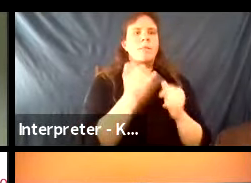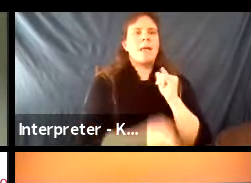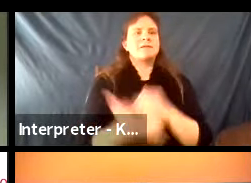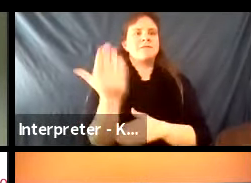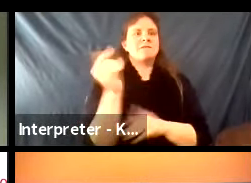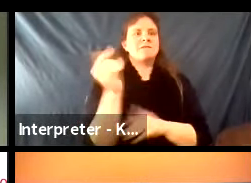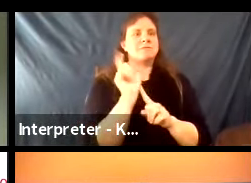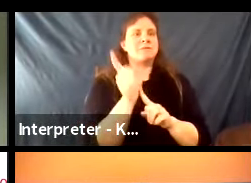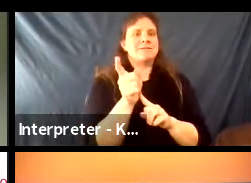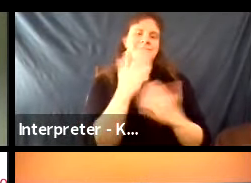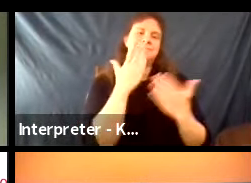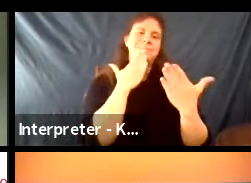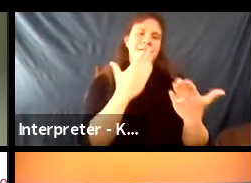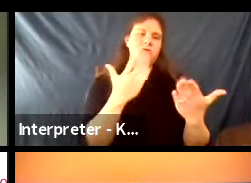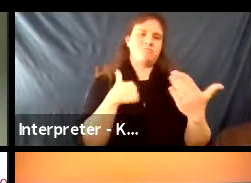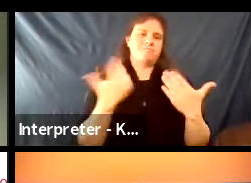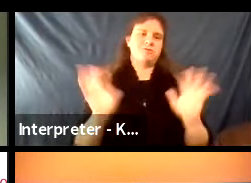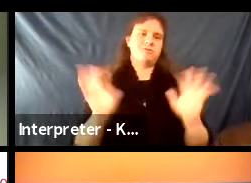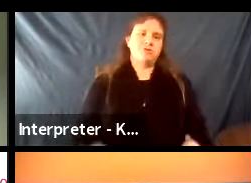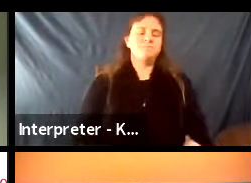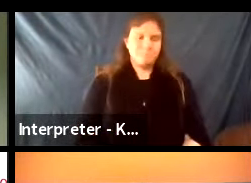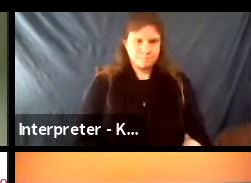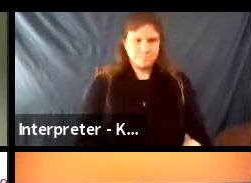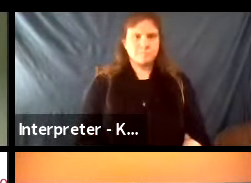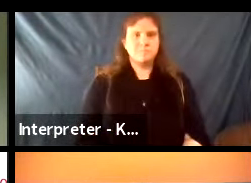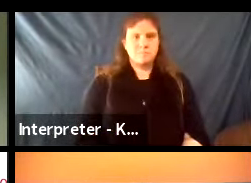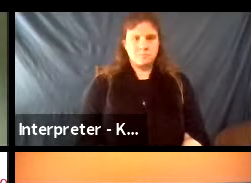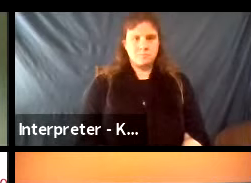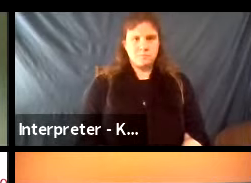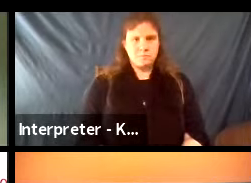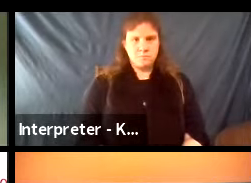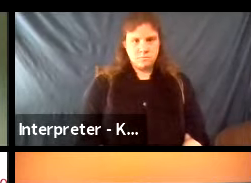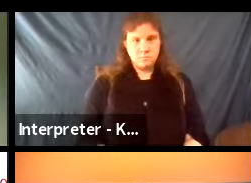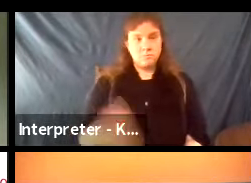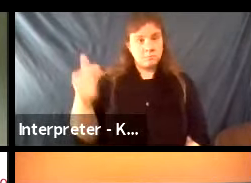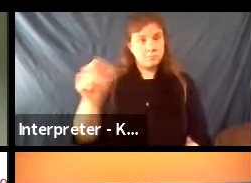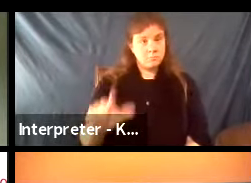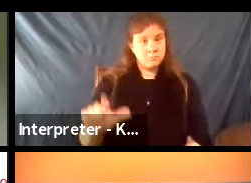talking. Thank you, Danny. Orville.